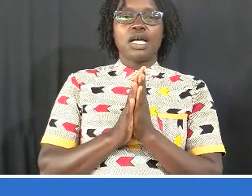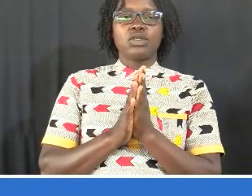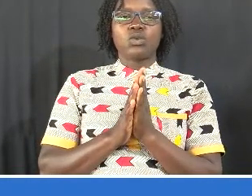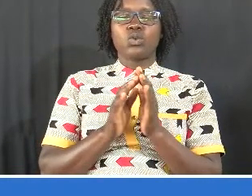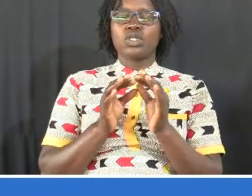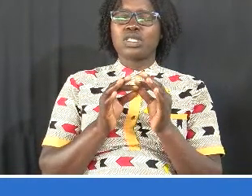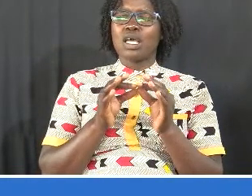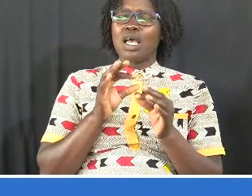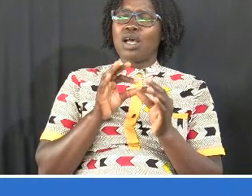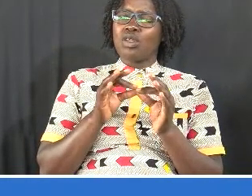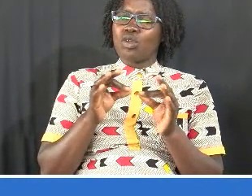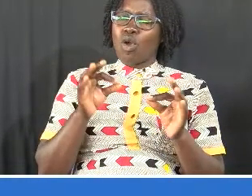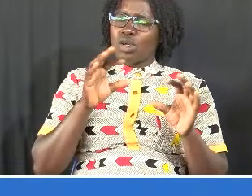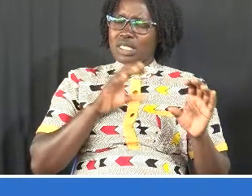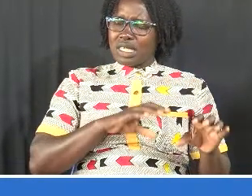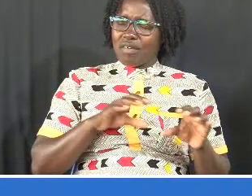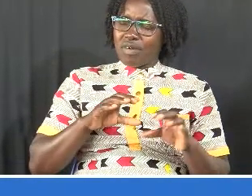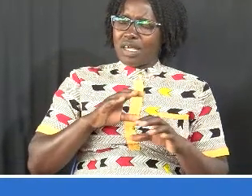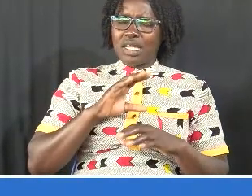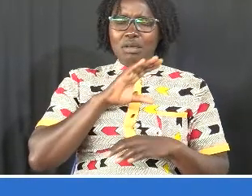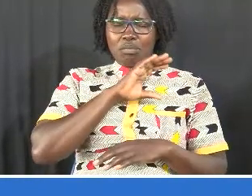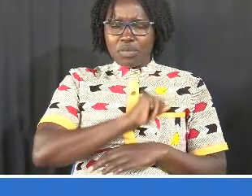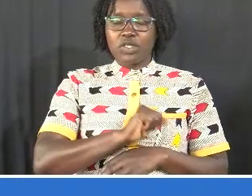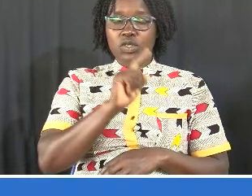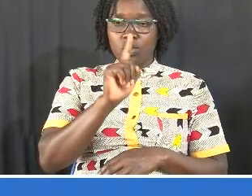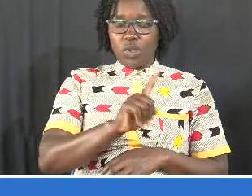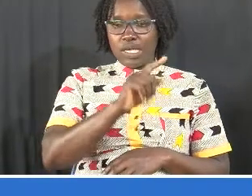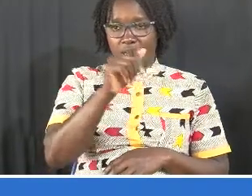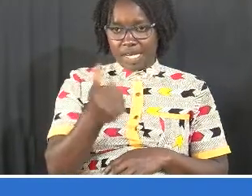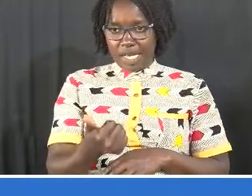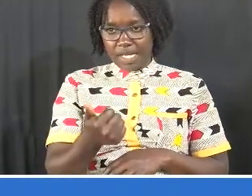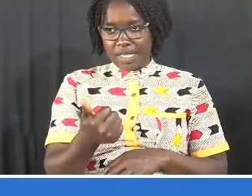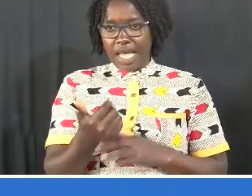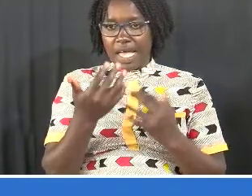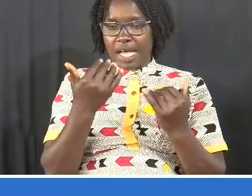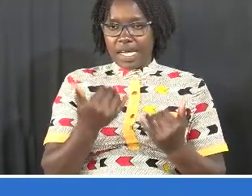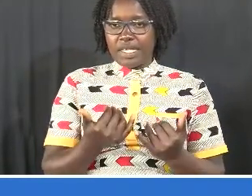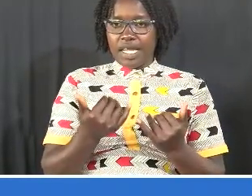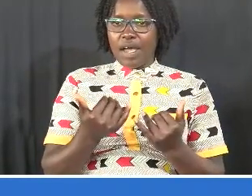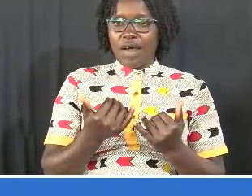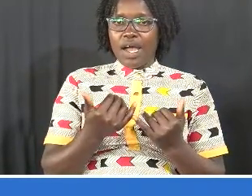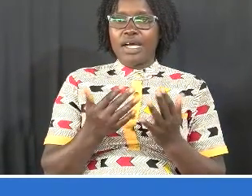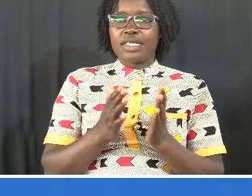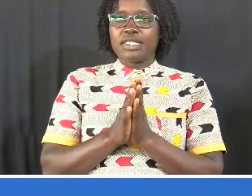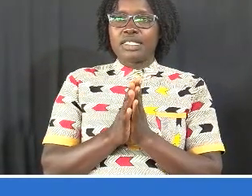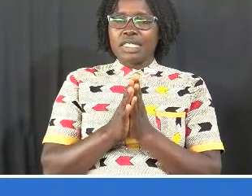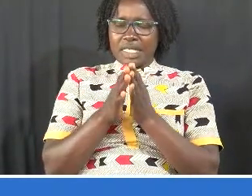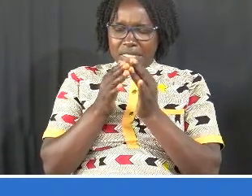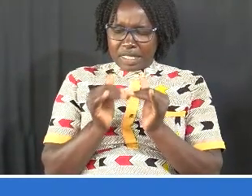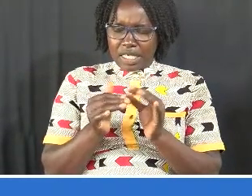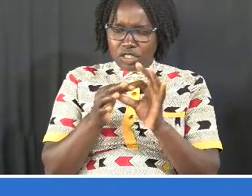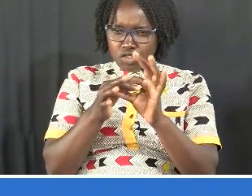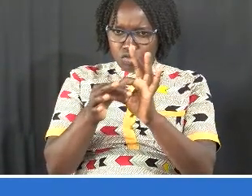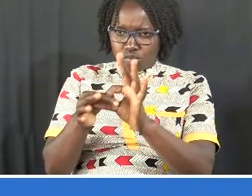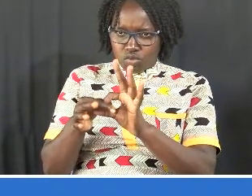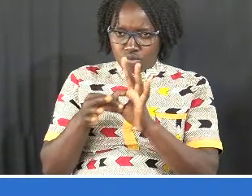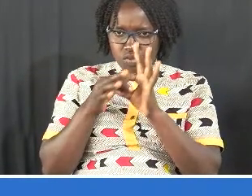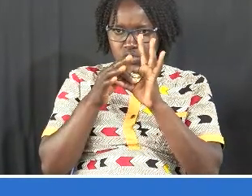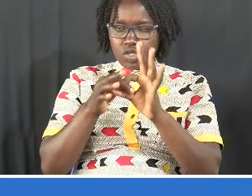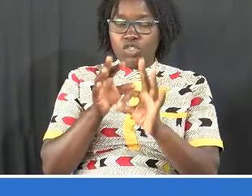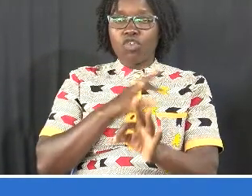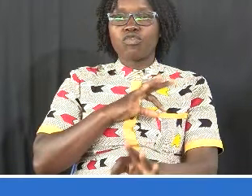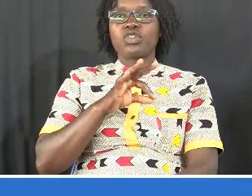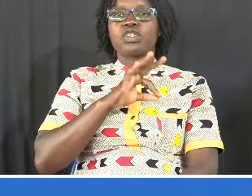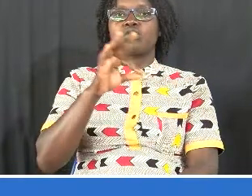long-suffering, bearing with one another in love, and endeavoring to keep the unity of the